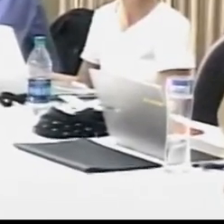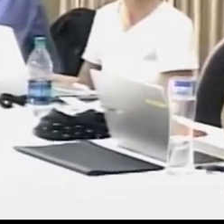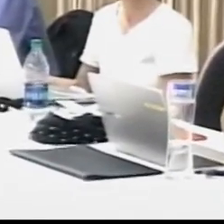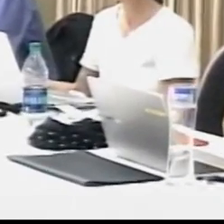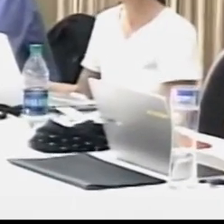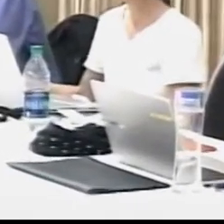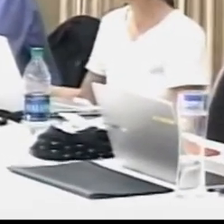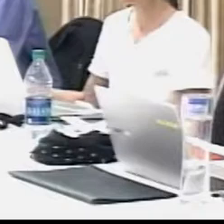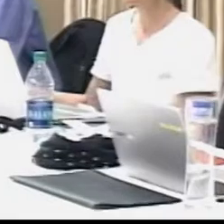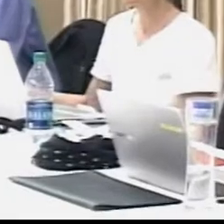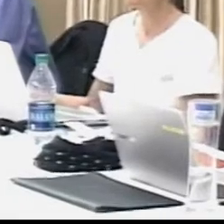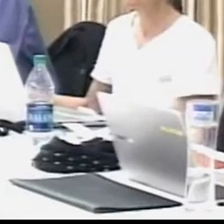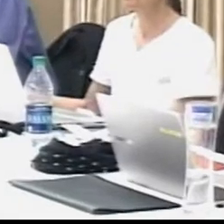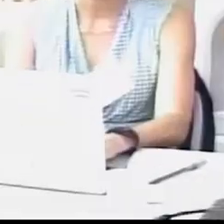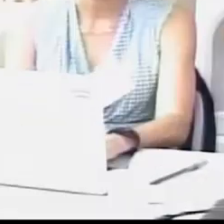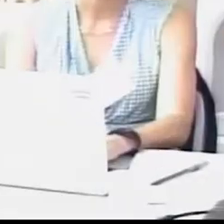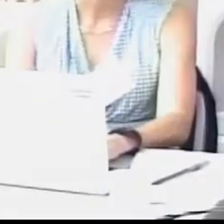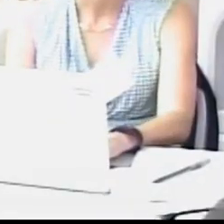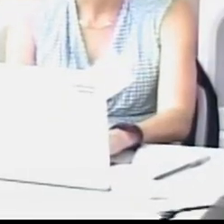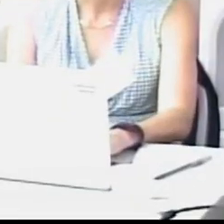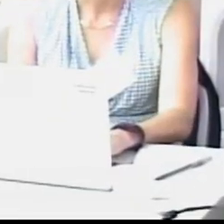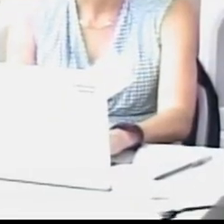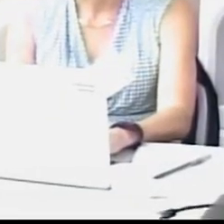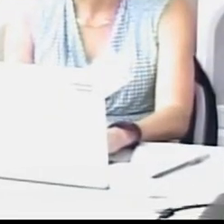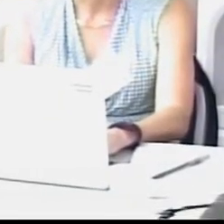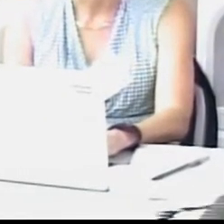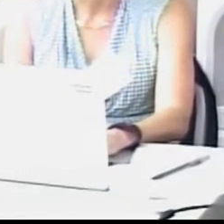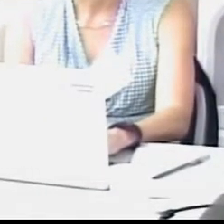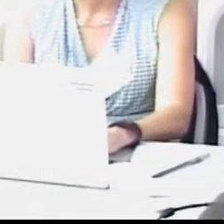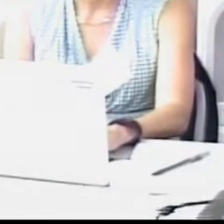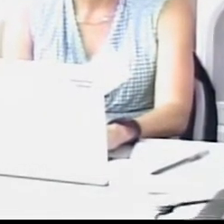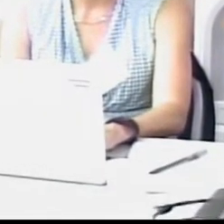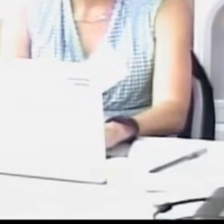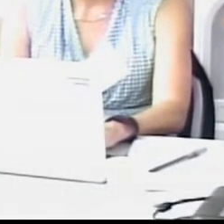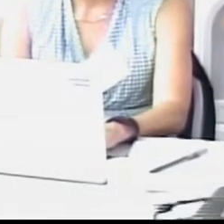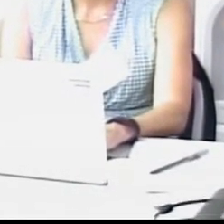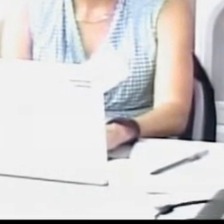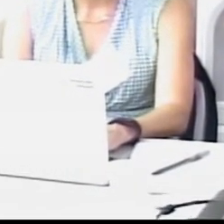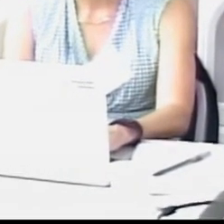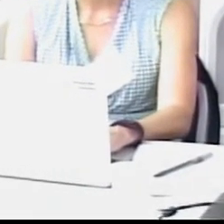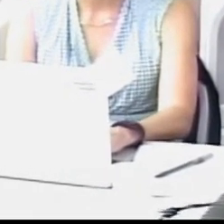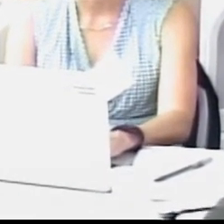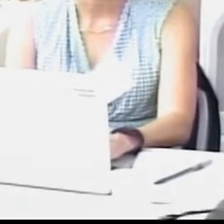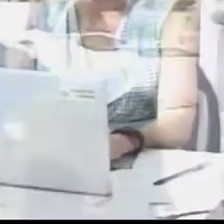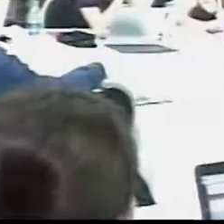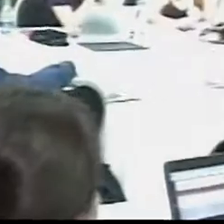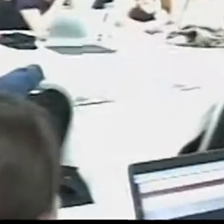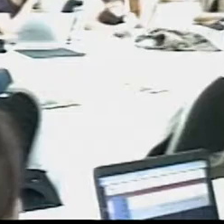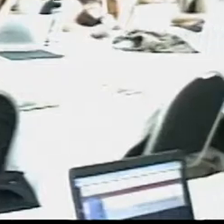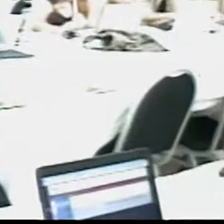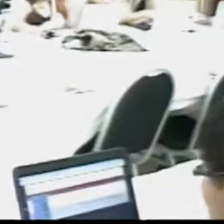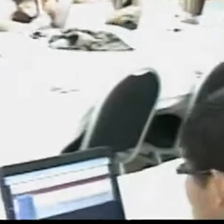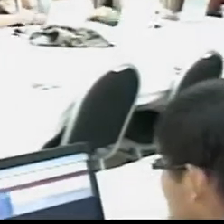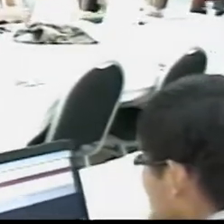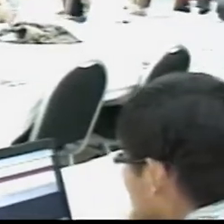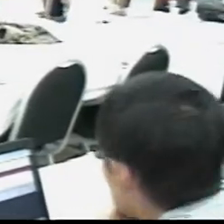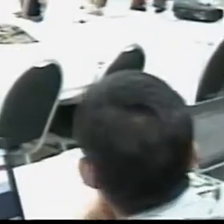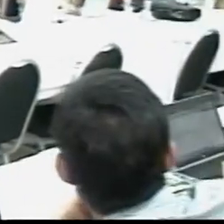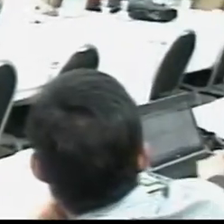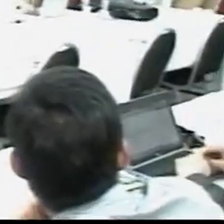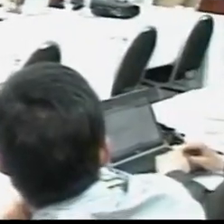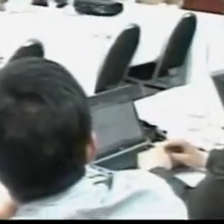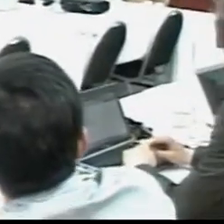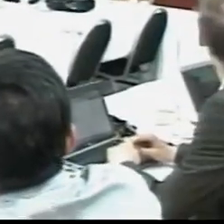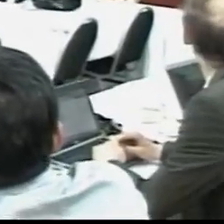Australia, Korea, Kenya, Morocco and South Africa, Argentina, and the United States. The Barbadian representative